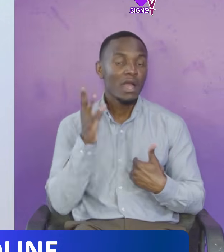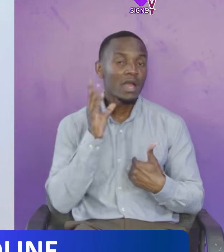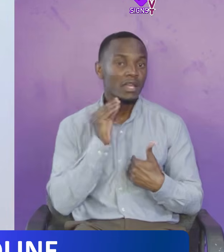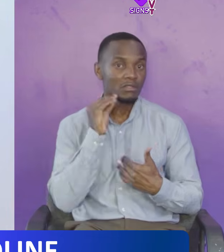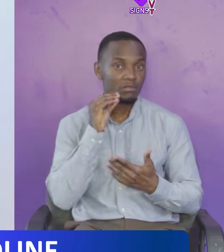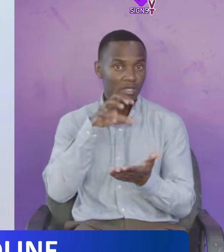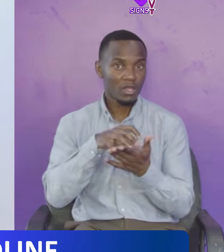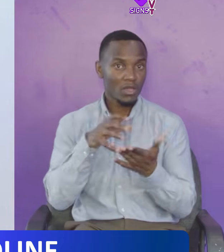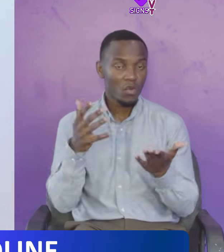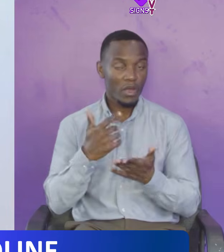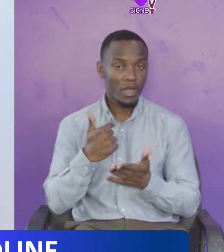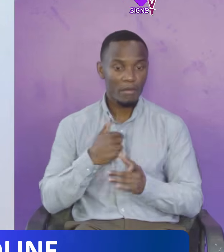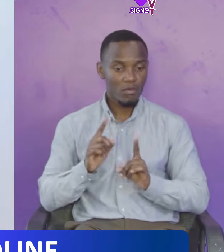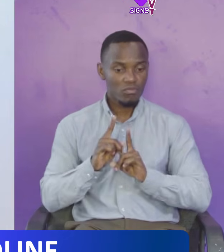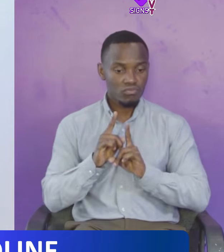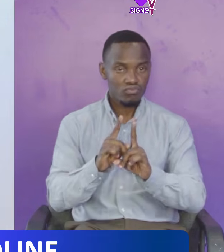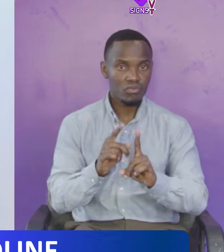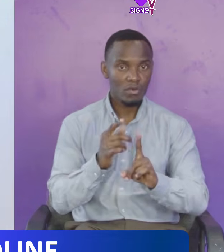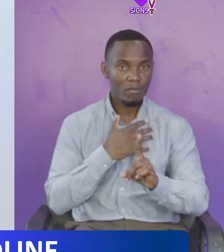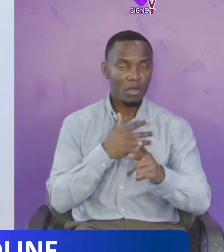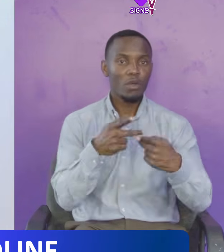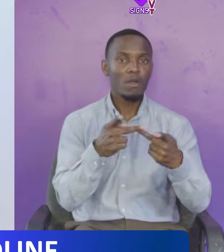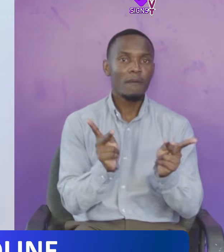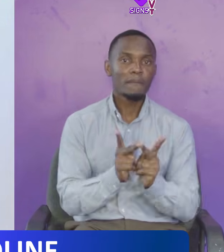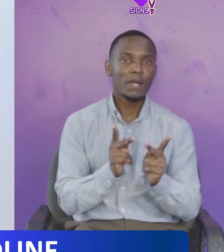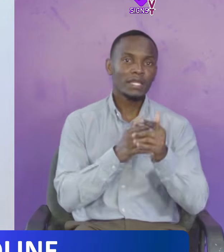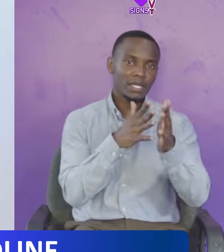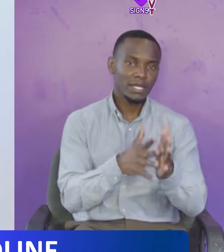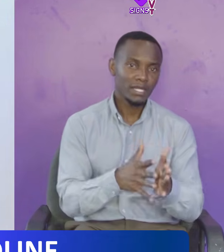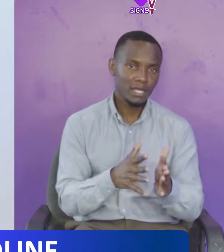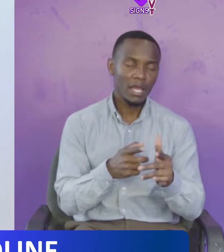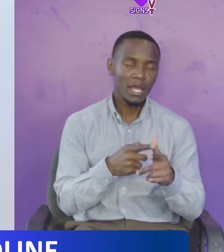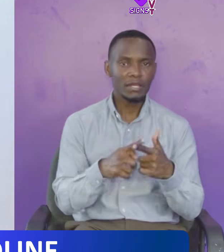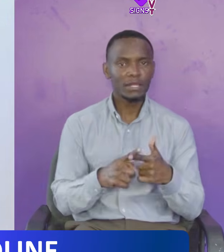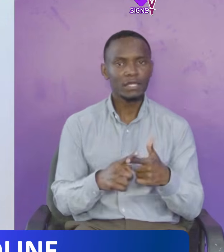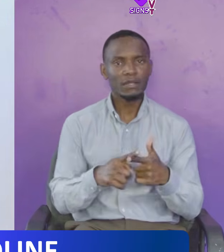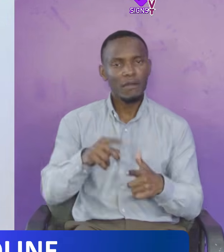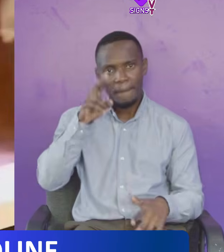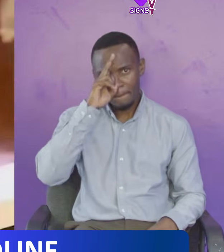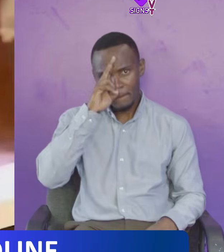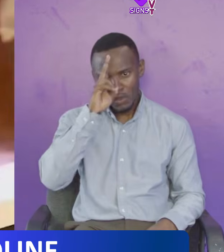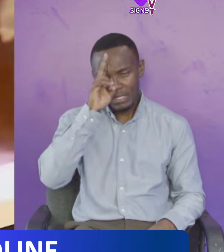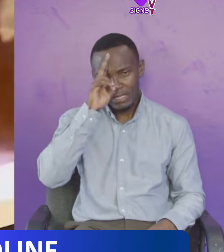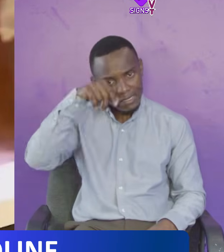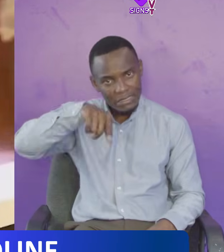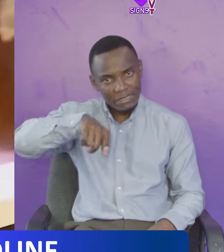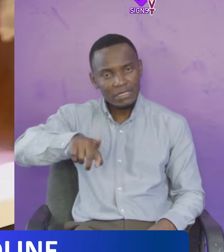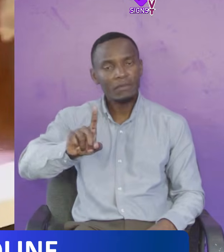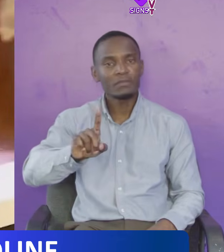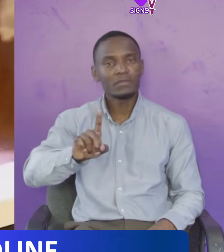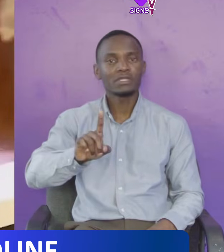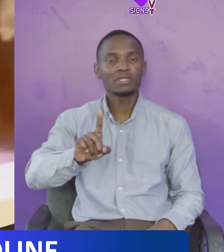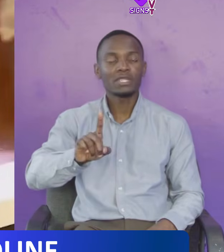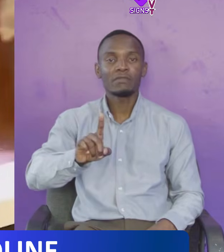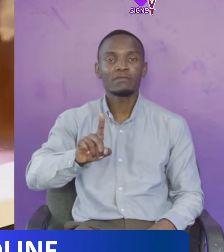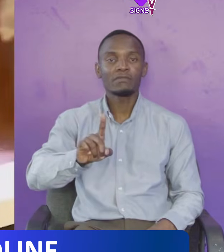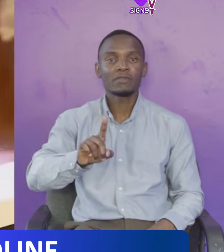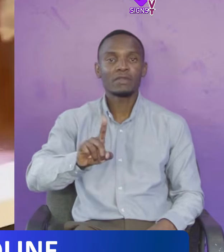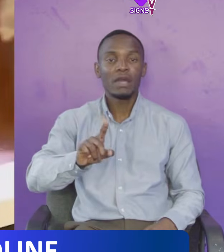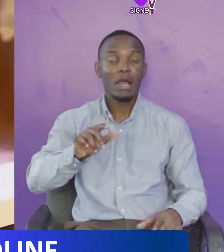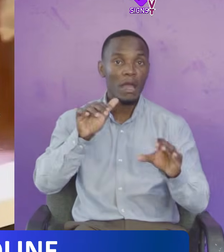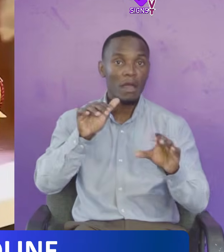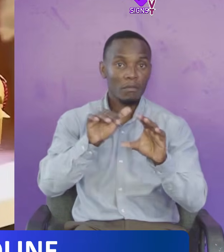different incidences where the police are actually part of the goons. I saw weapons that I have